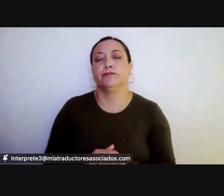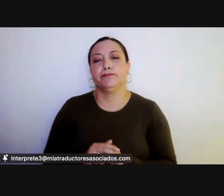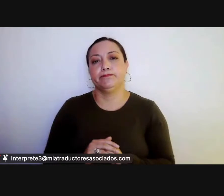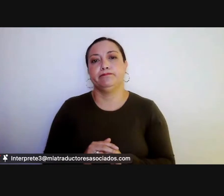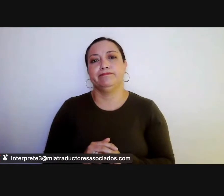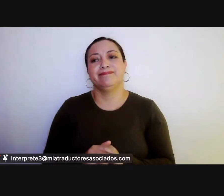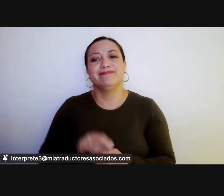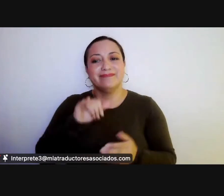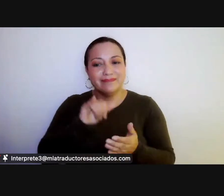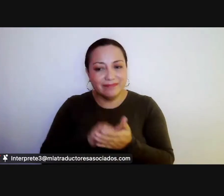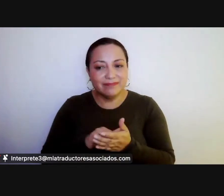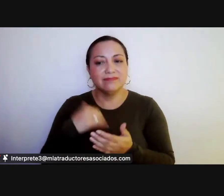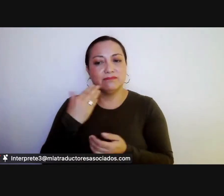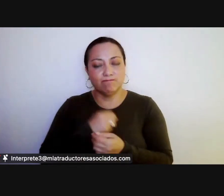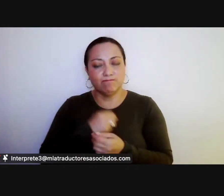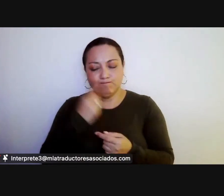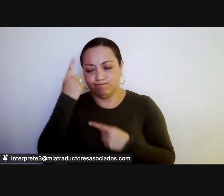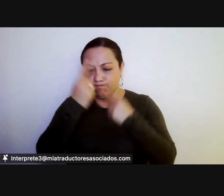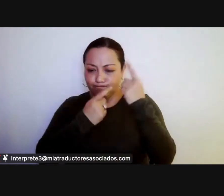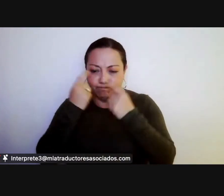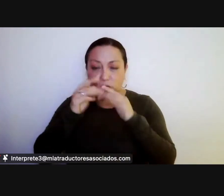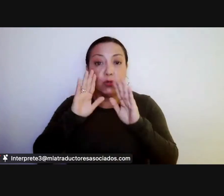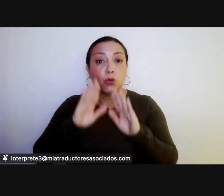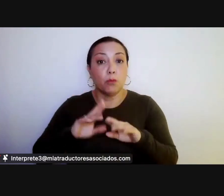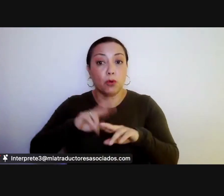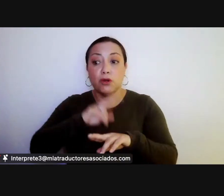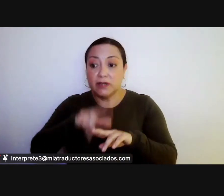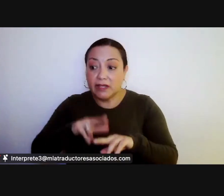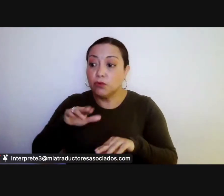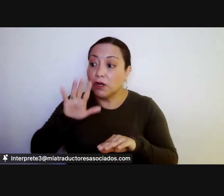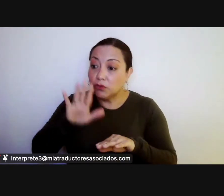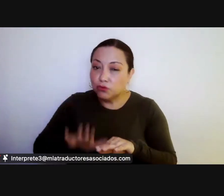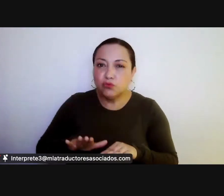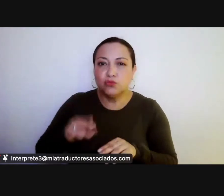to infect human beings. So the